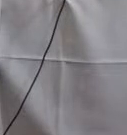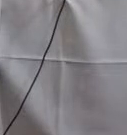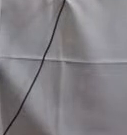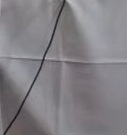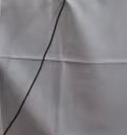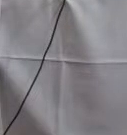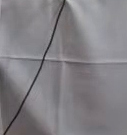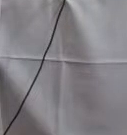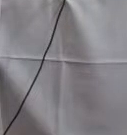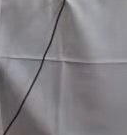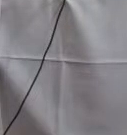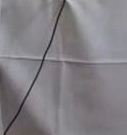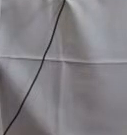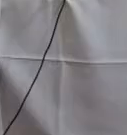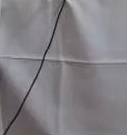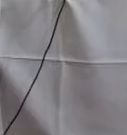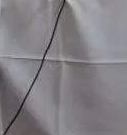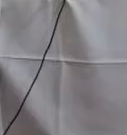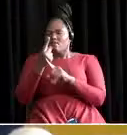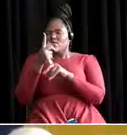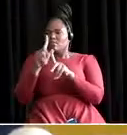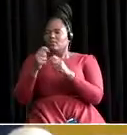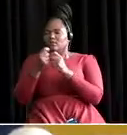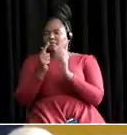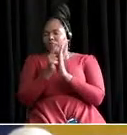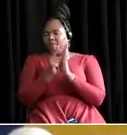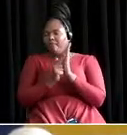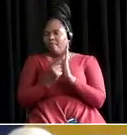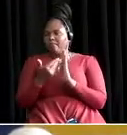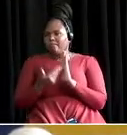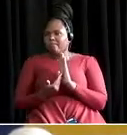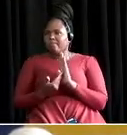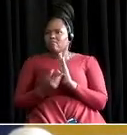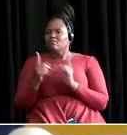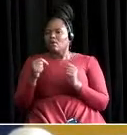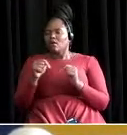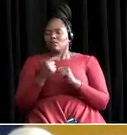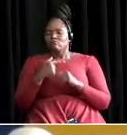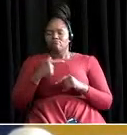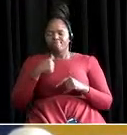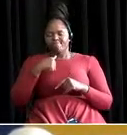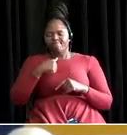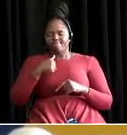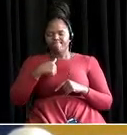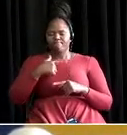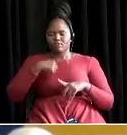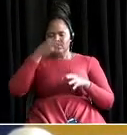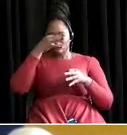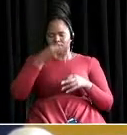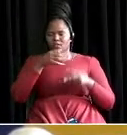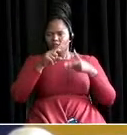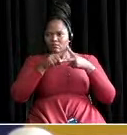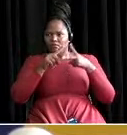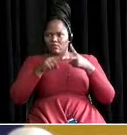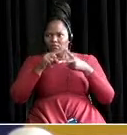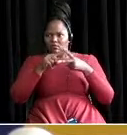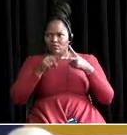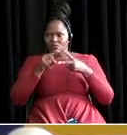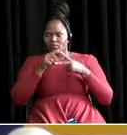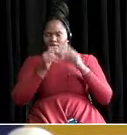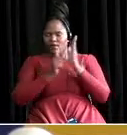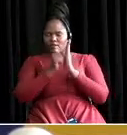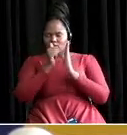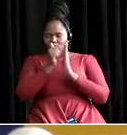opinion we are getting from our legal, I therefore rule that all the items in our